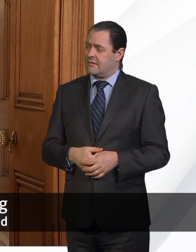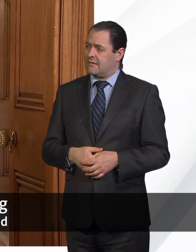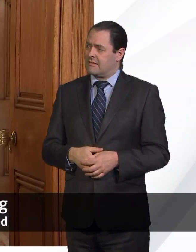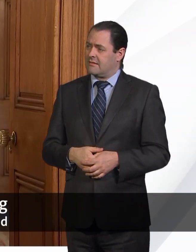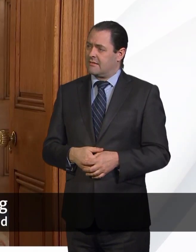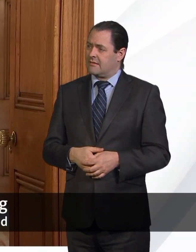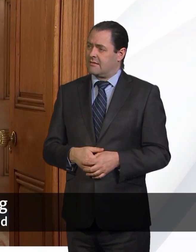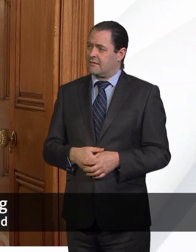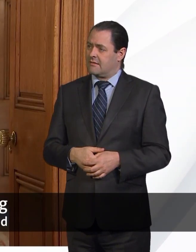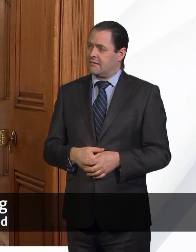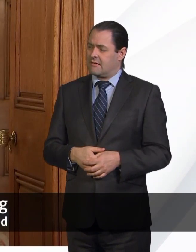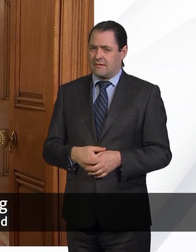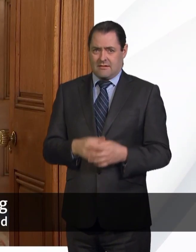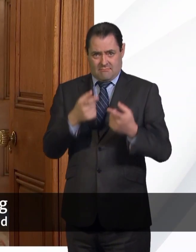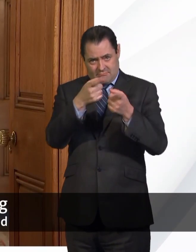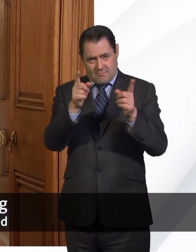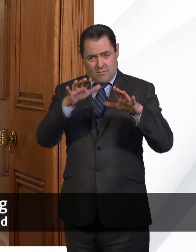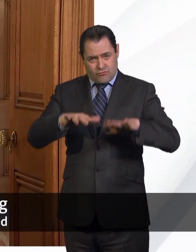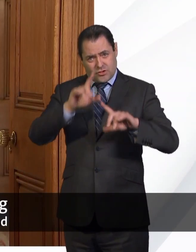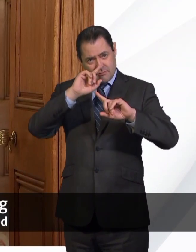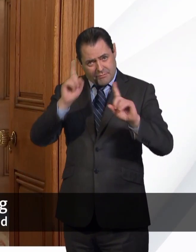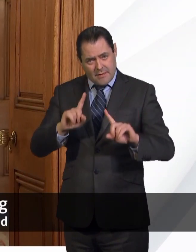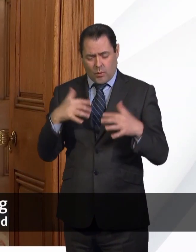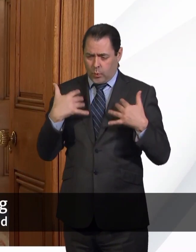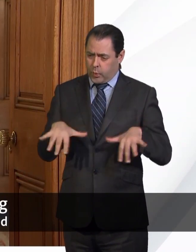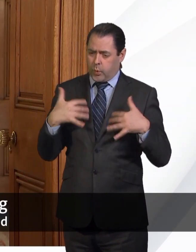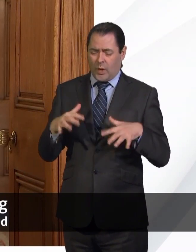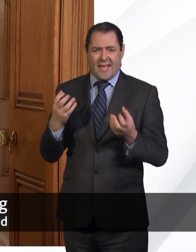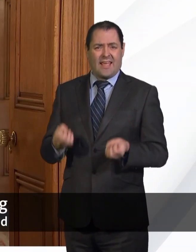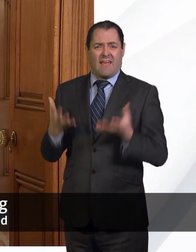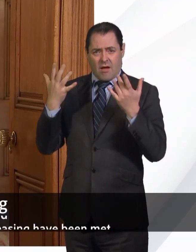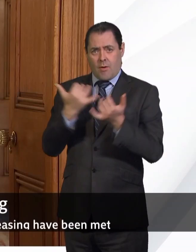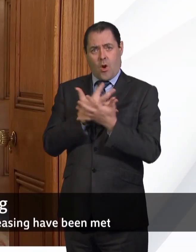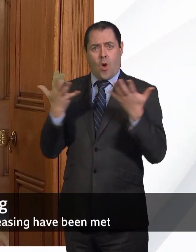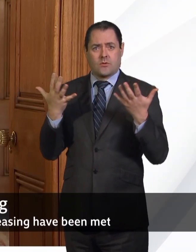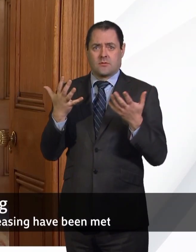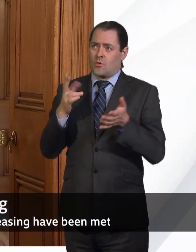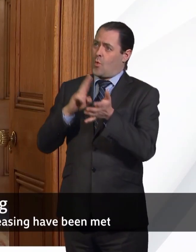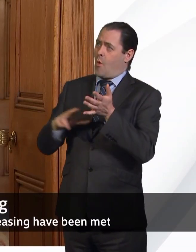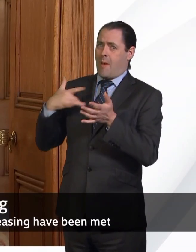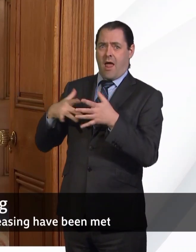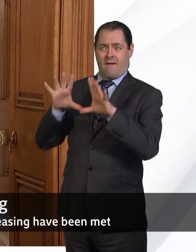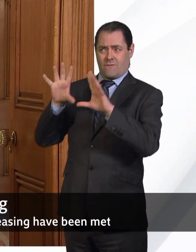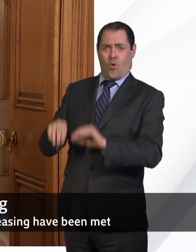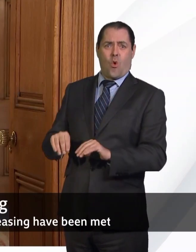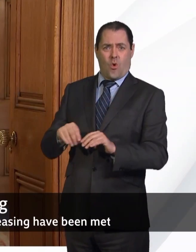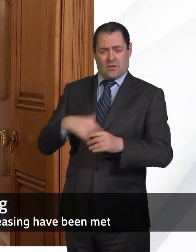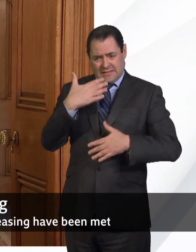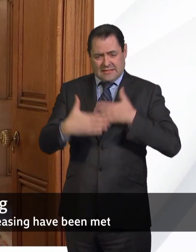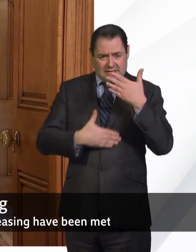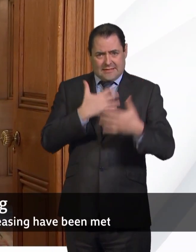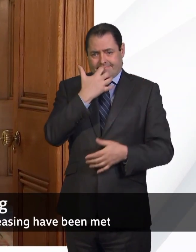British people have made heroic sacrifices. Everybody has taken steps to make sure that we get this R